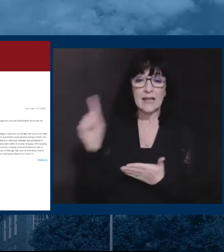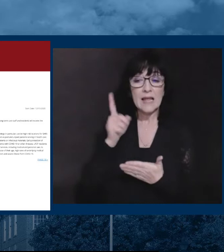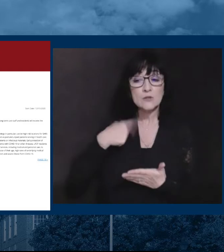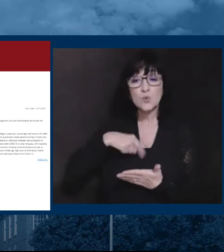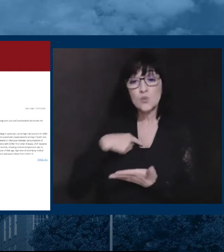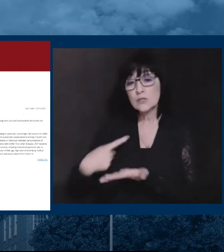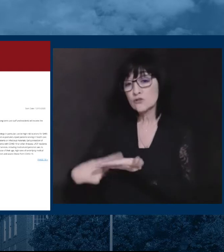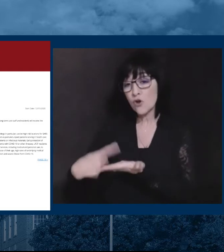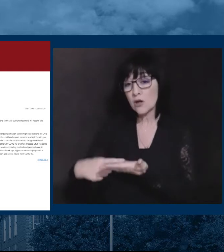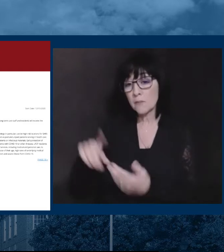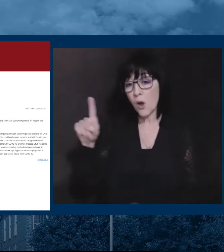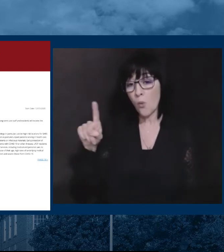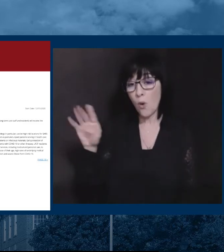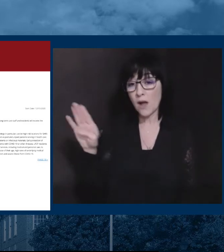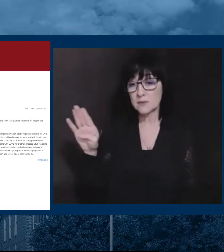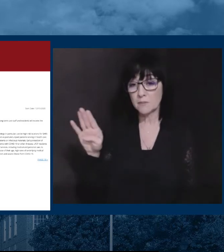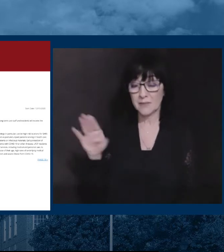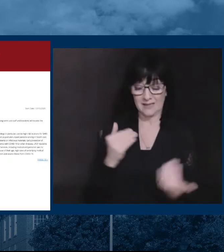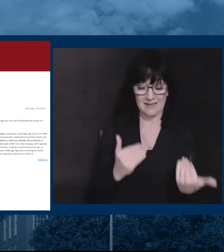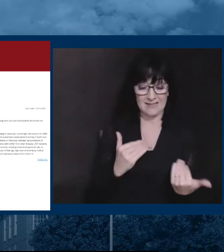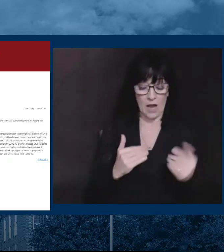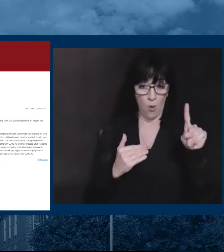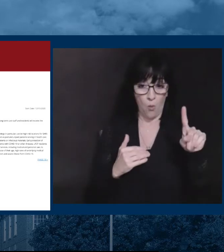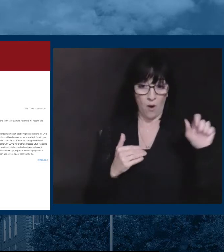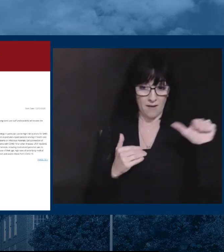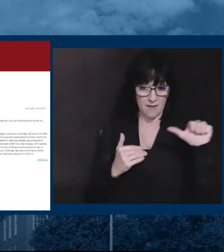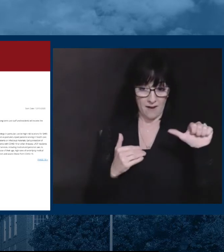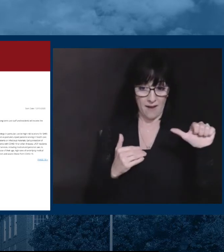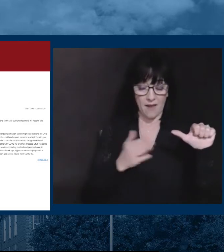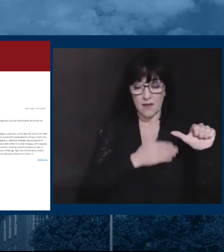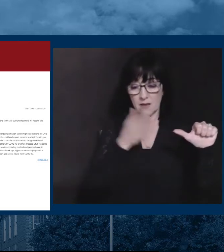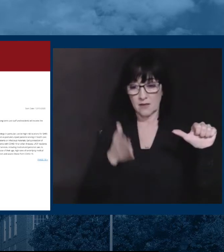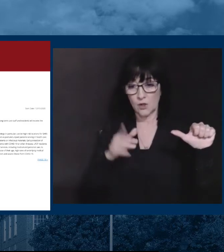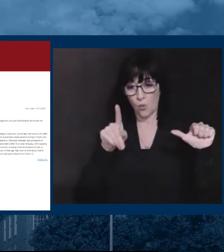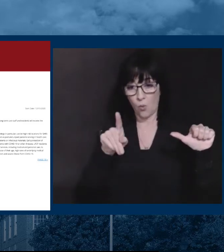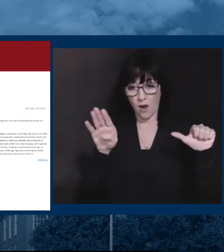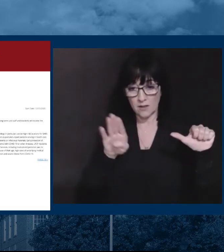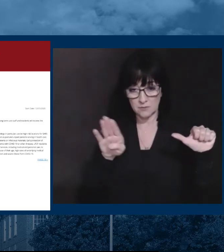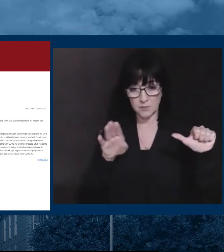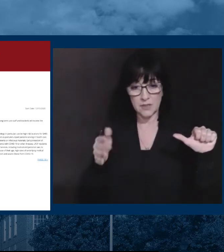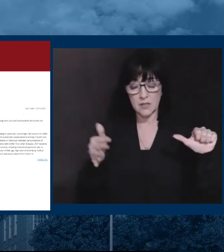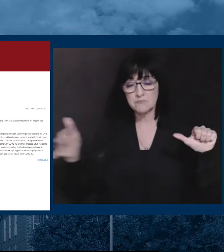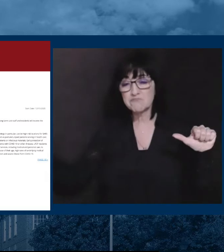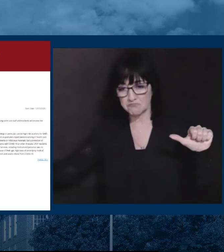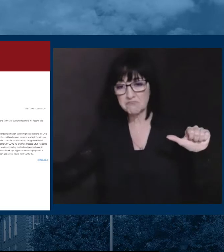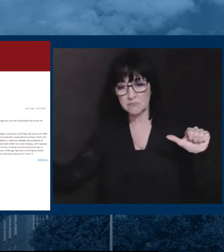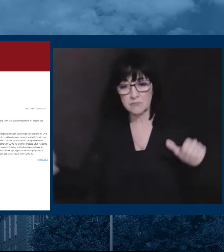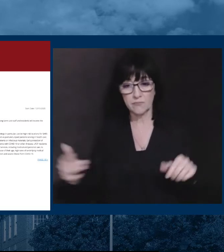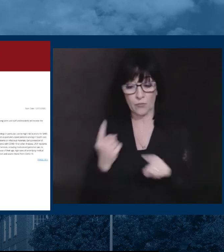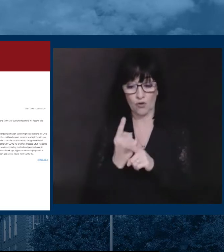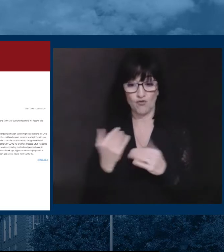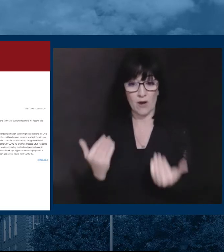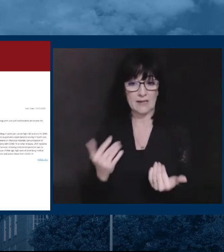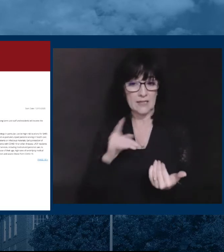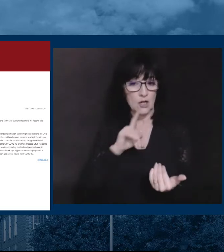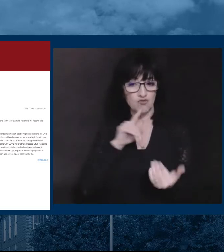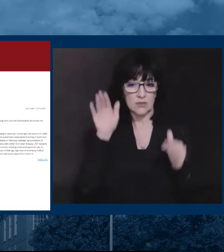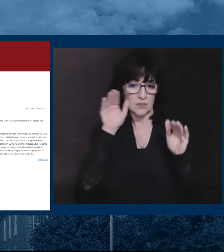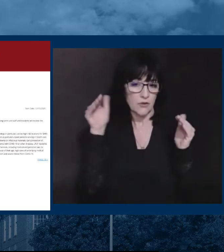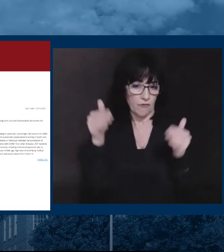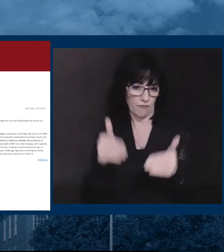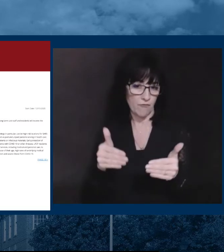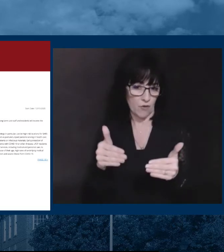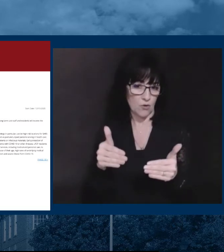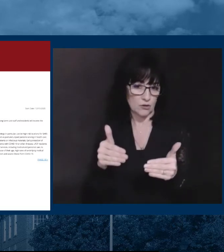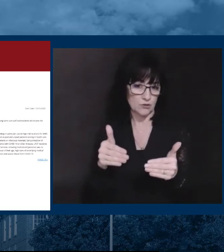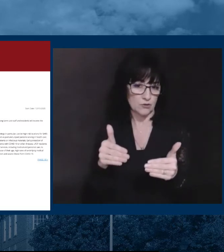So we're working on plans for 1B, but right now we're really working on